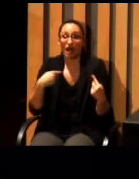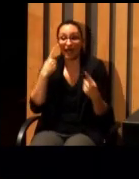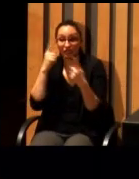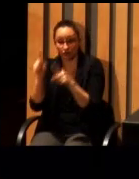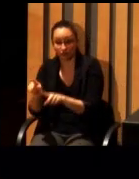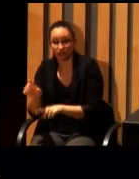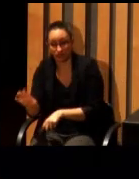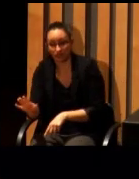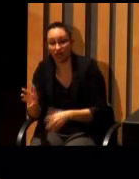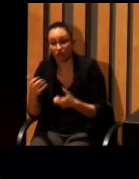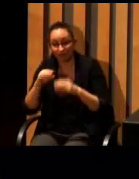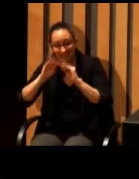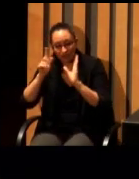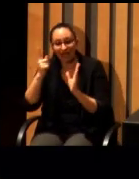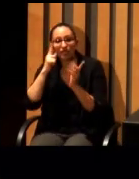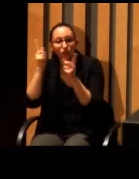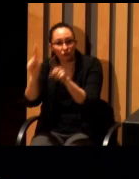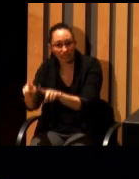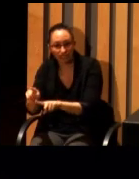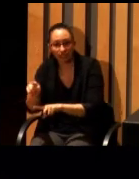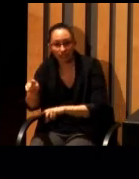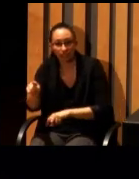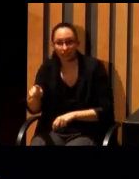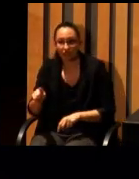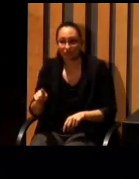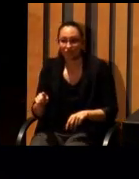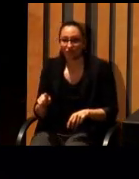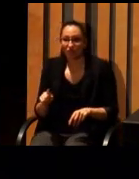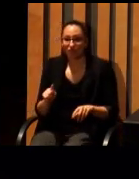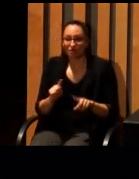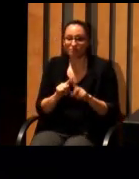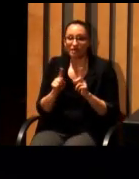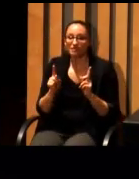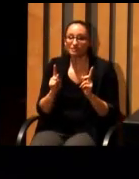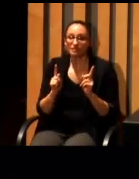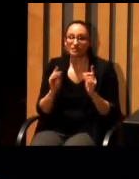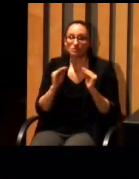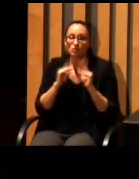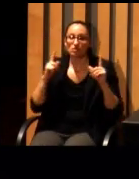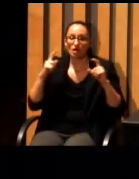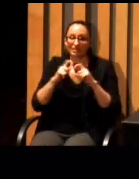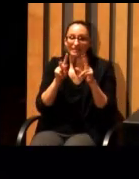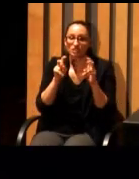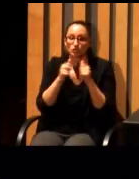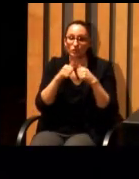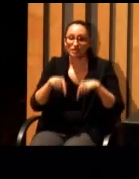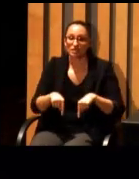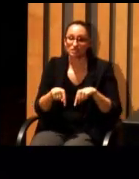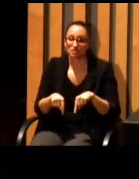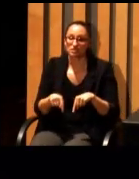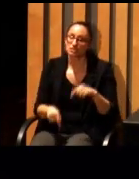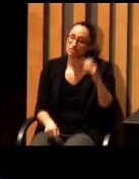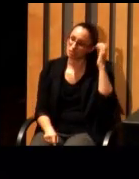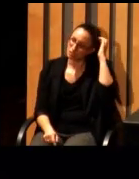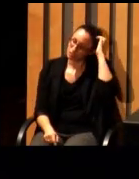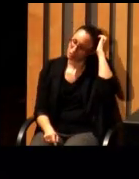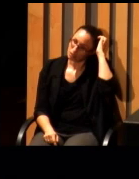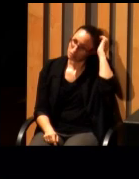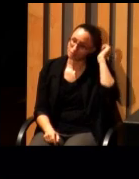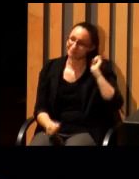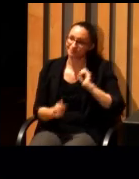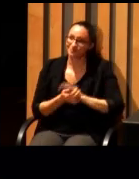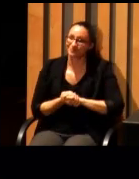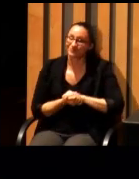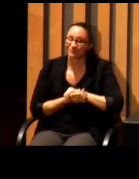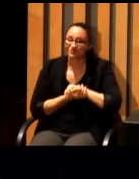let me be clear about that. But I think it's a much more nuanced, complicated issue here, because to put it,